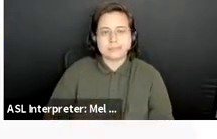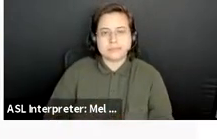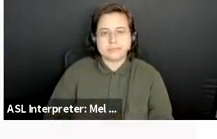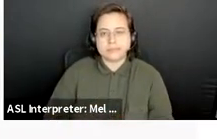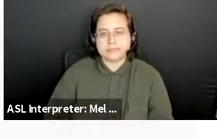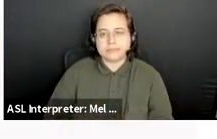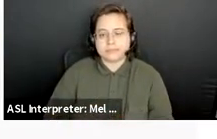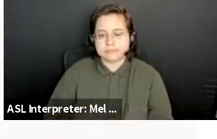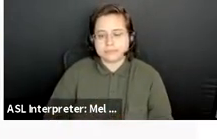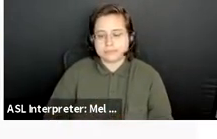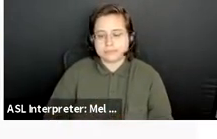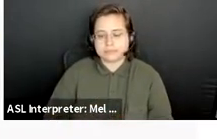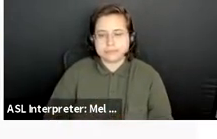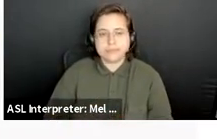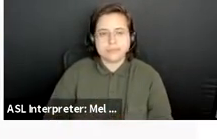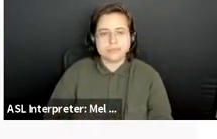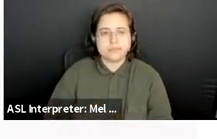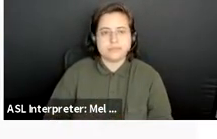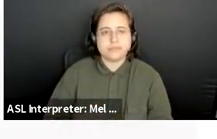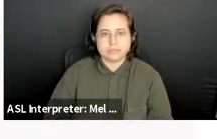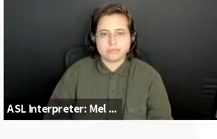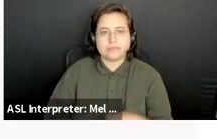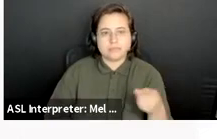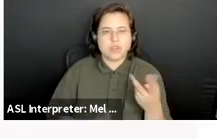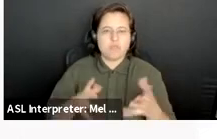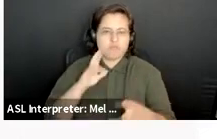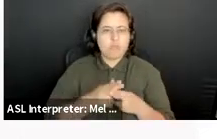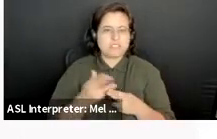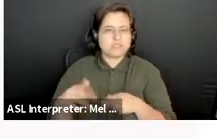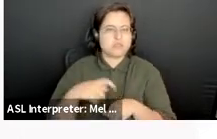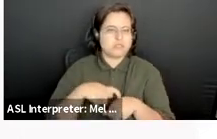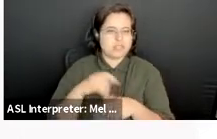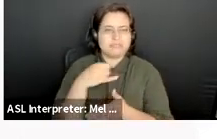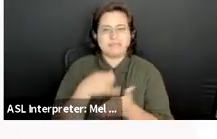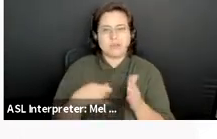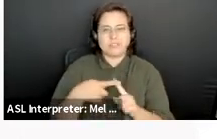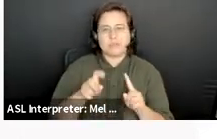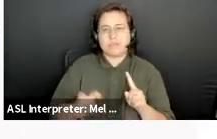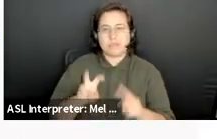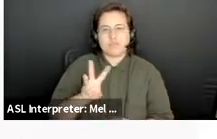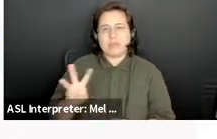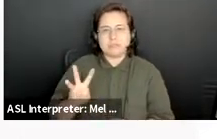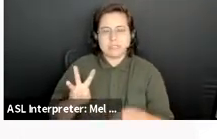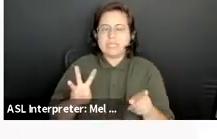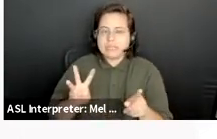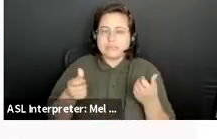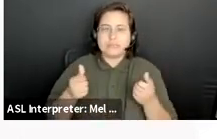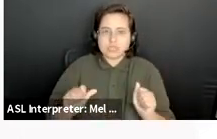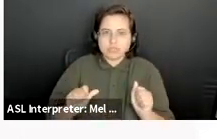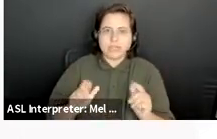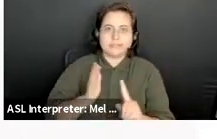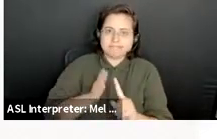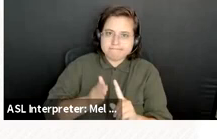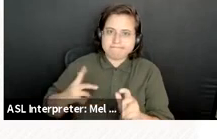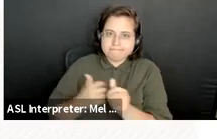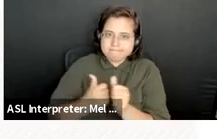So you have heard us mention the Artists from Abroad website. This is a website that we try to keep as up to date with information as